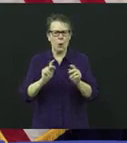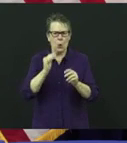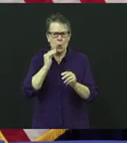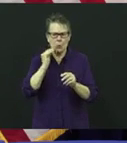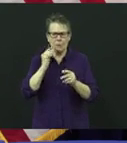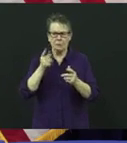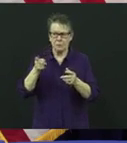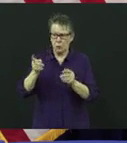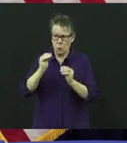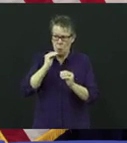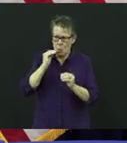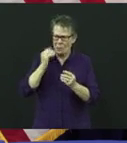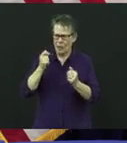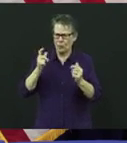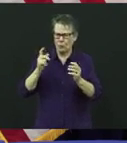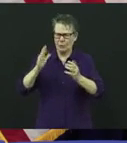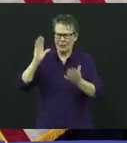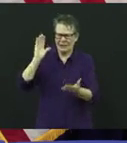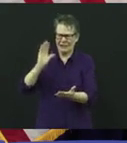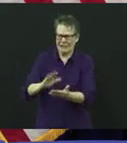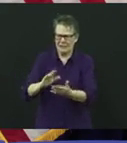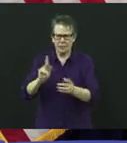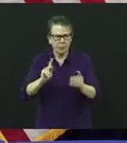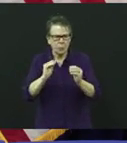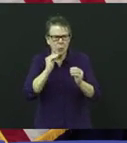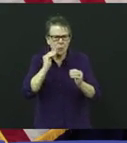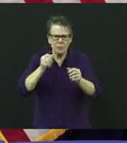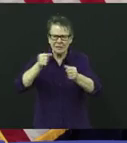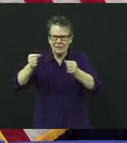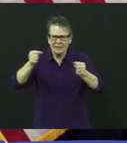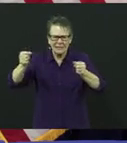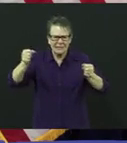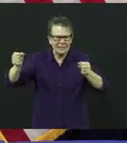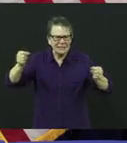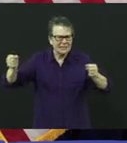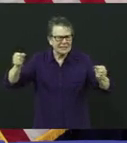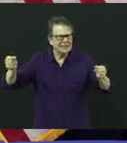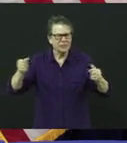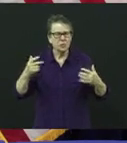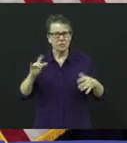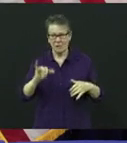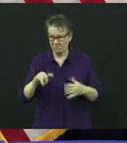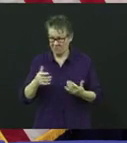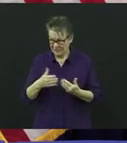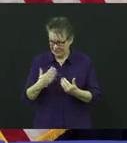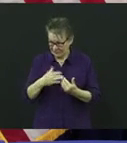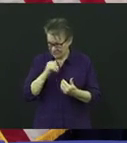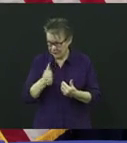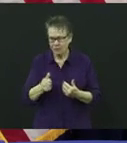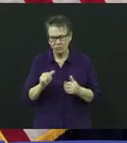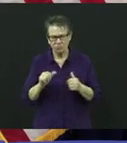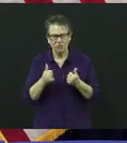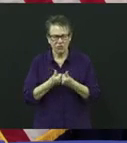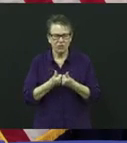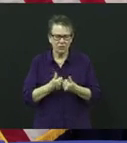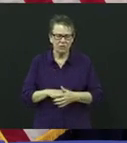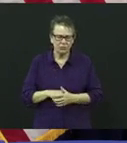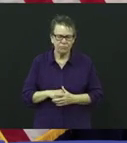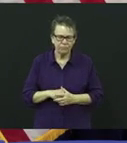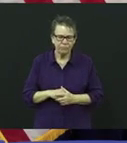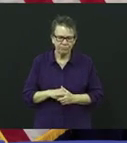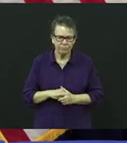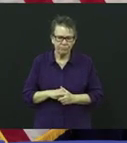it's gotten even more challenging over time. Thank you. Please. So I have 2 questions on data collection in hospitals, and then Mahan asked me to